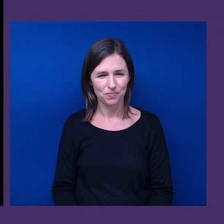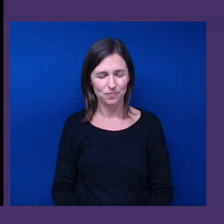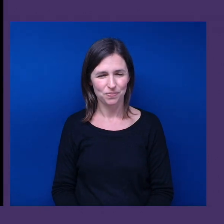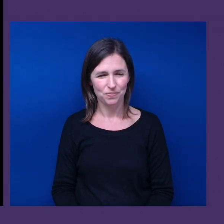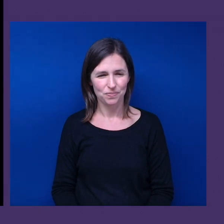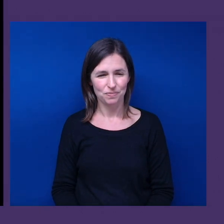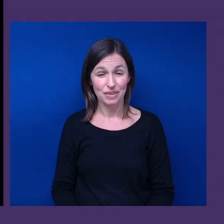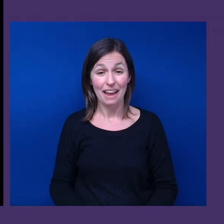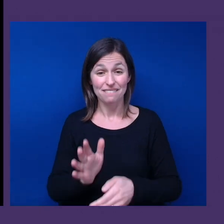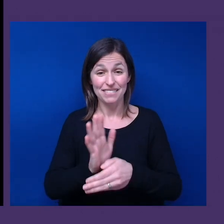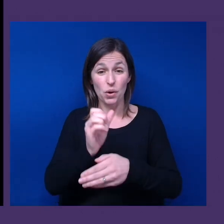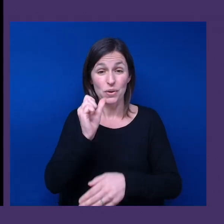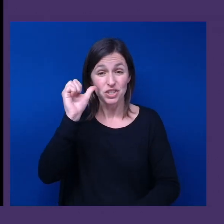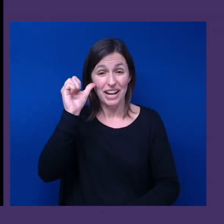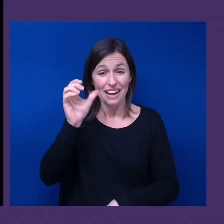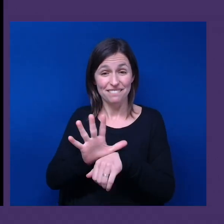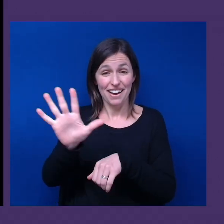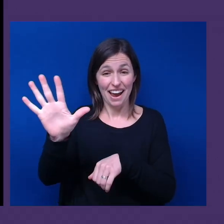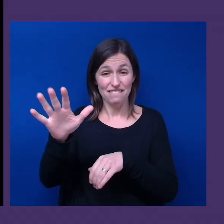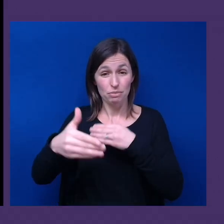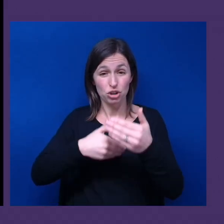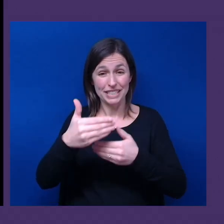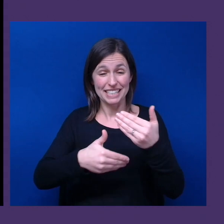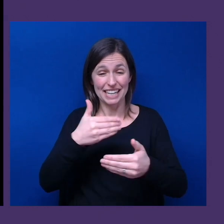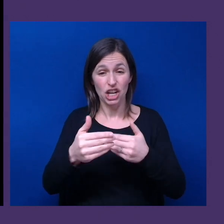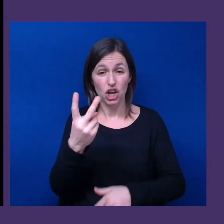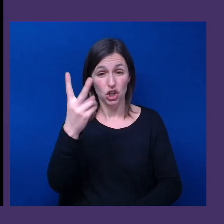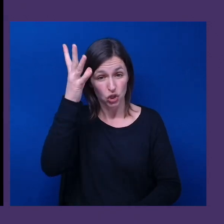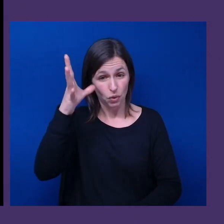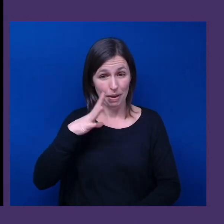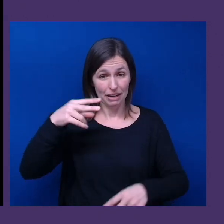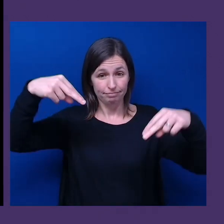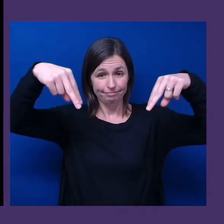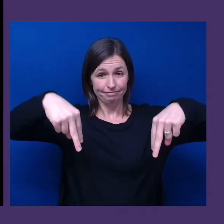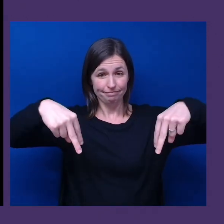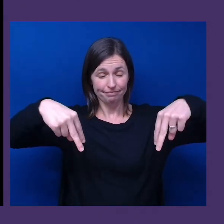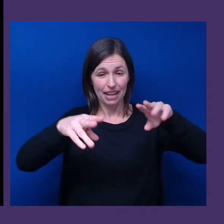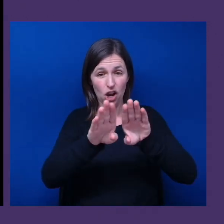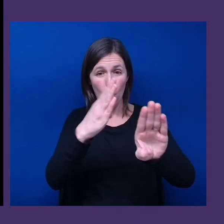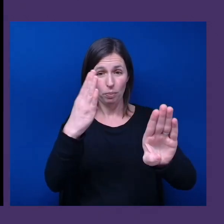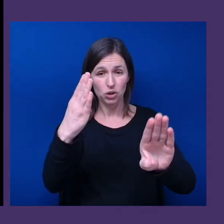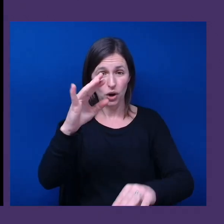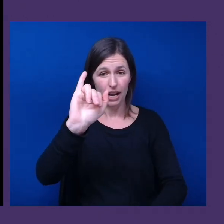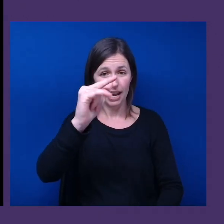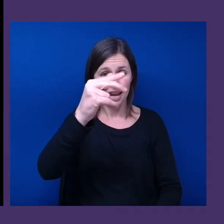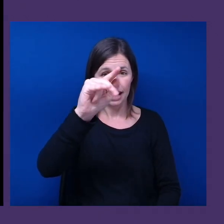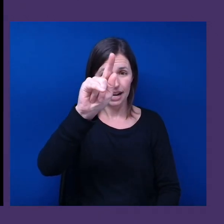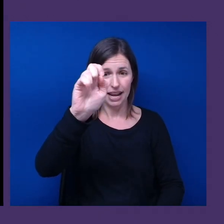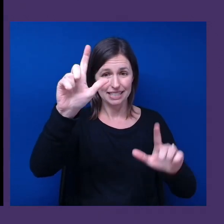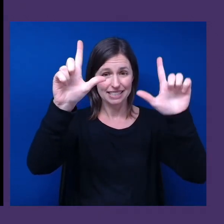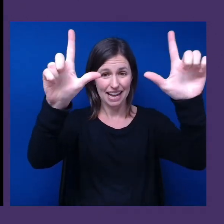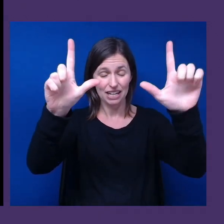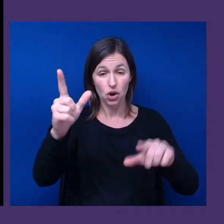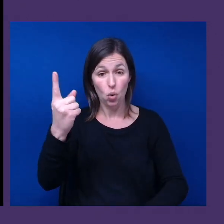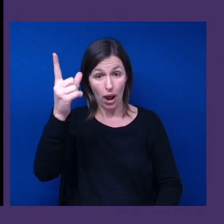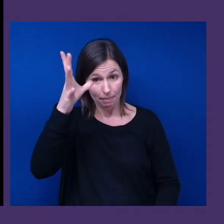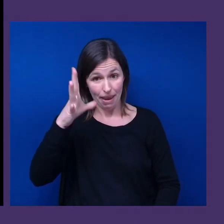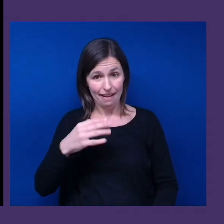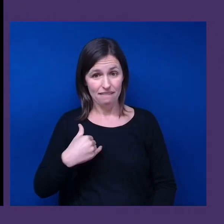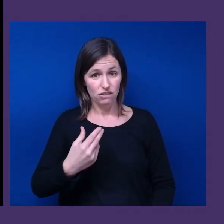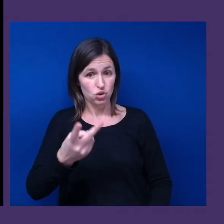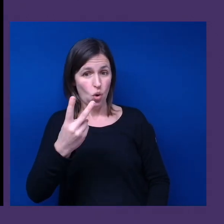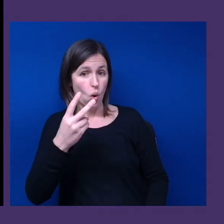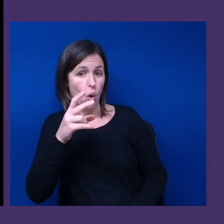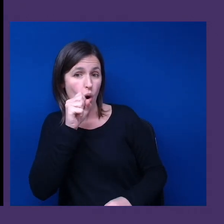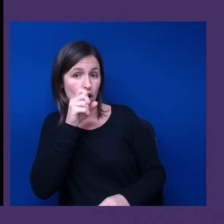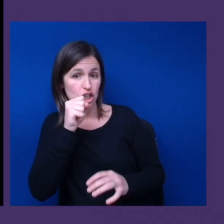Video, yesterday, 5 p.m. Processing. Two men stand in front of an open doorway leading to a conference room with a Microsoft Ignite sign. One man is holding two orange balls. Alright, let us know when